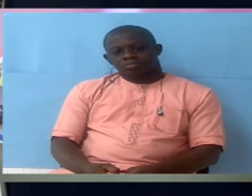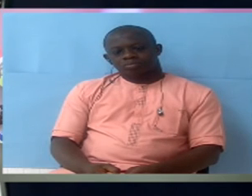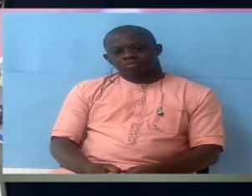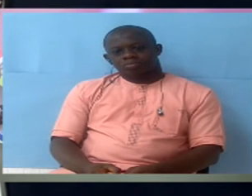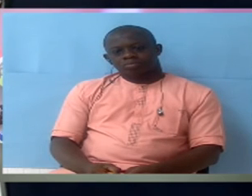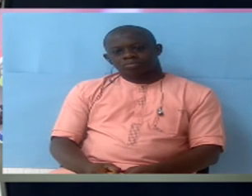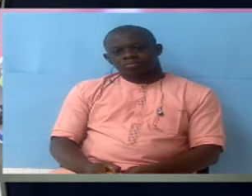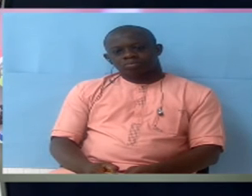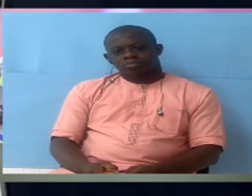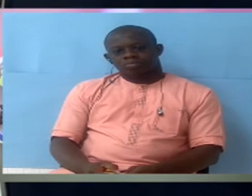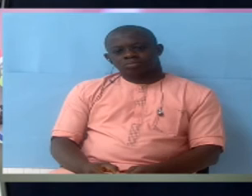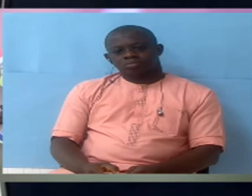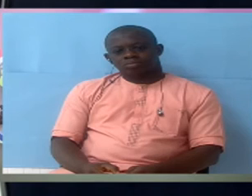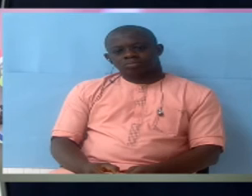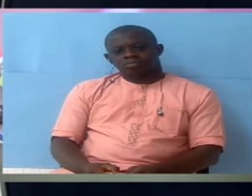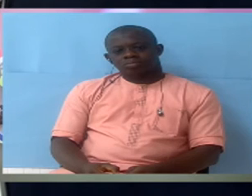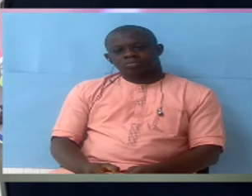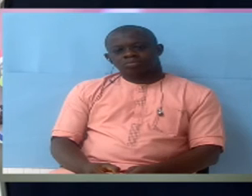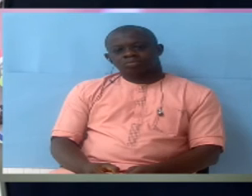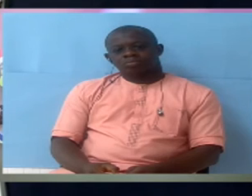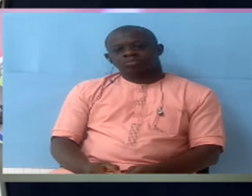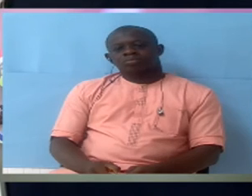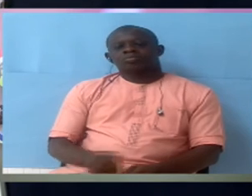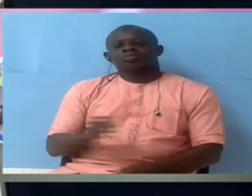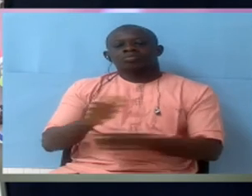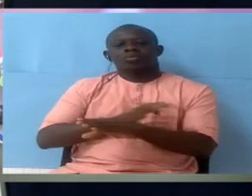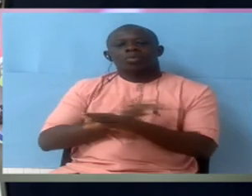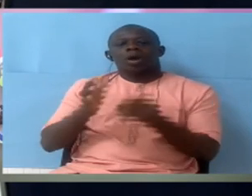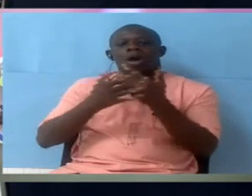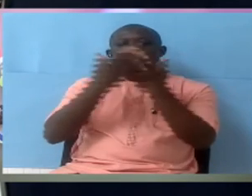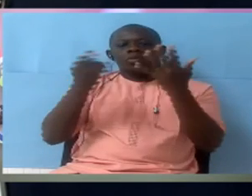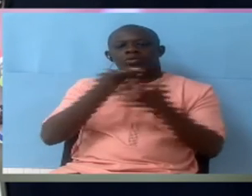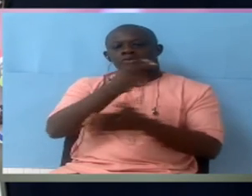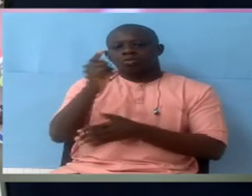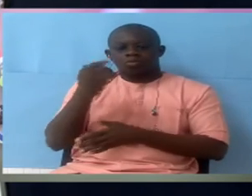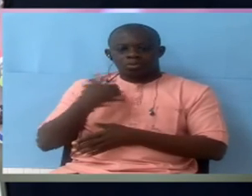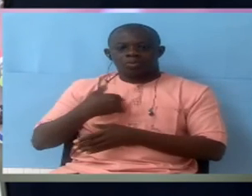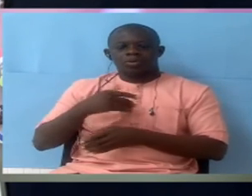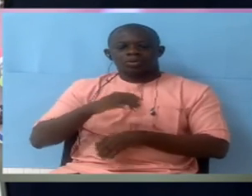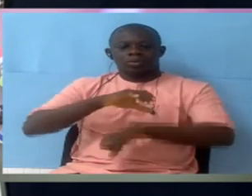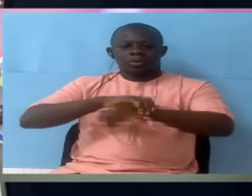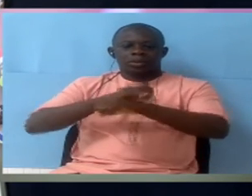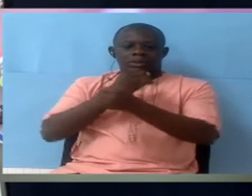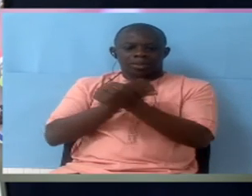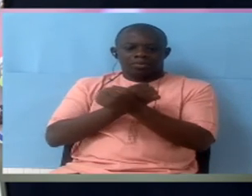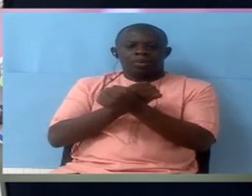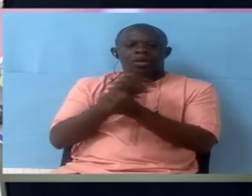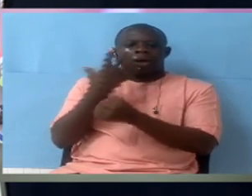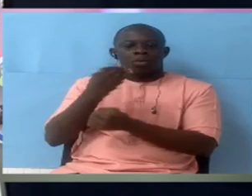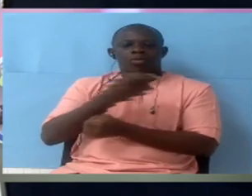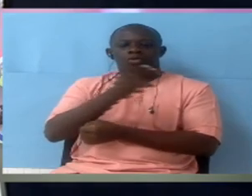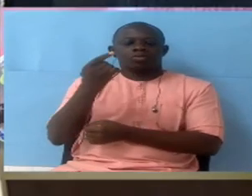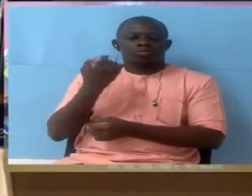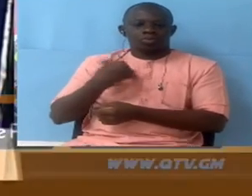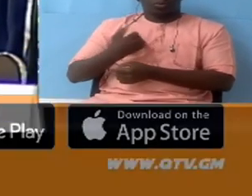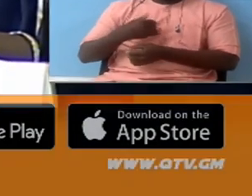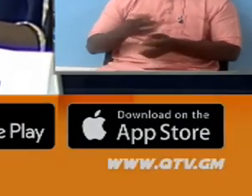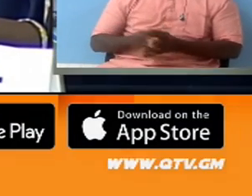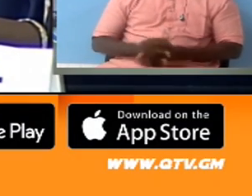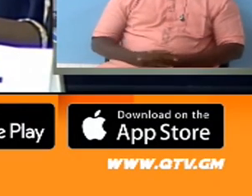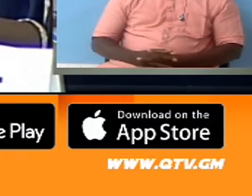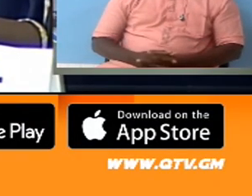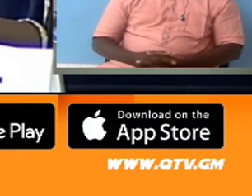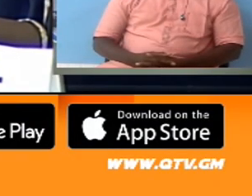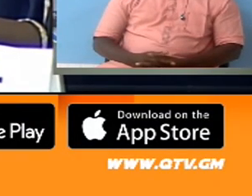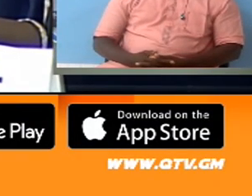li. At that point, how many of you were detained? Ci waxtu bobu yeen ñaata lañ tié won yi nga xamné ñu ngi leen taaj